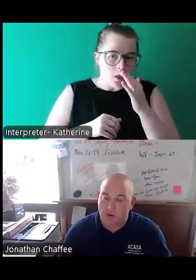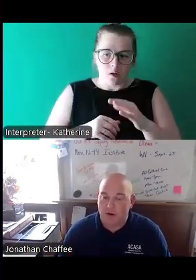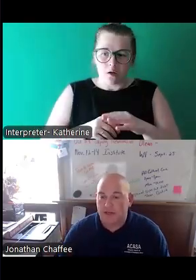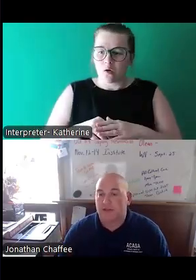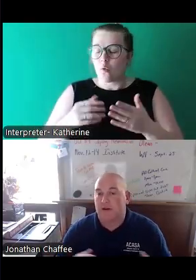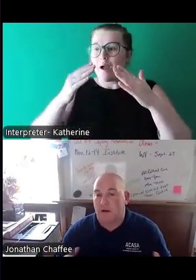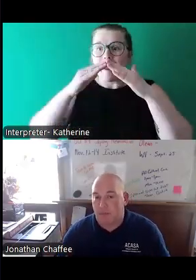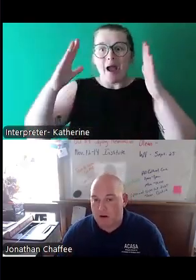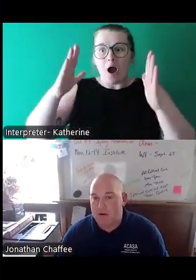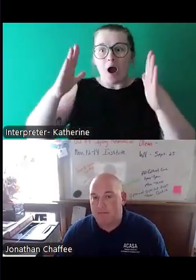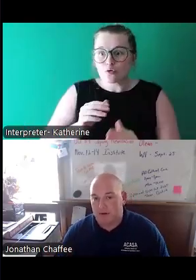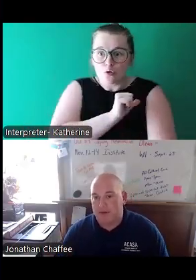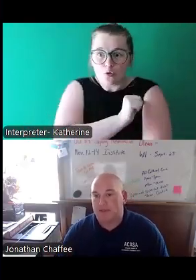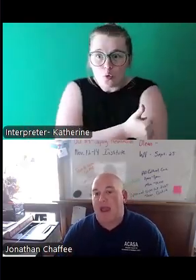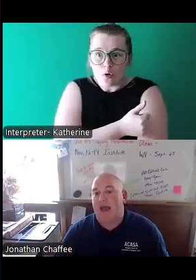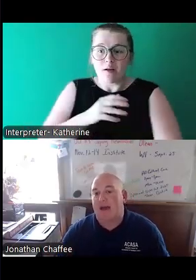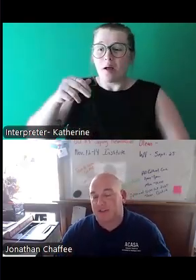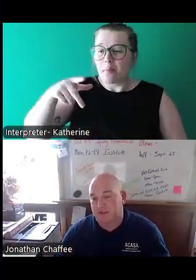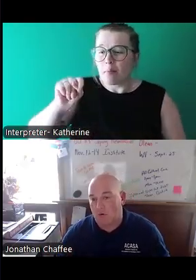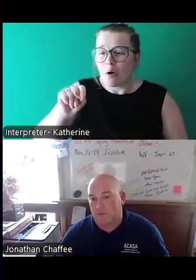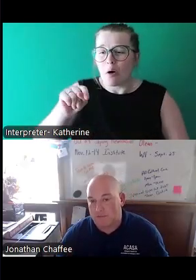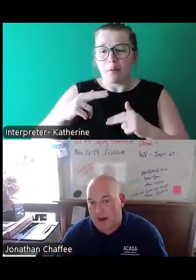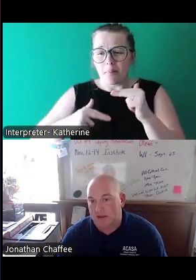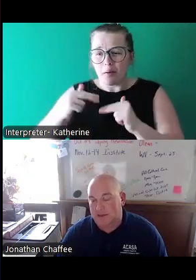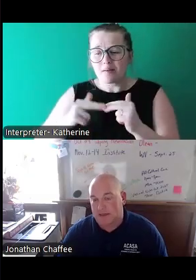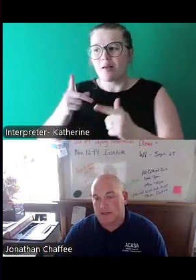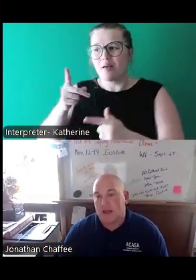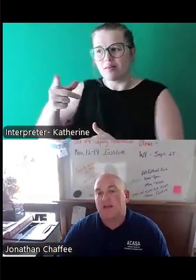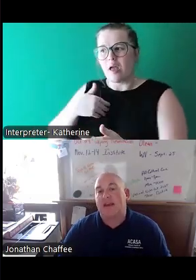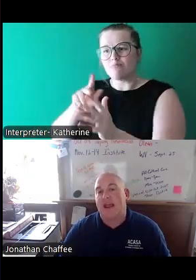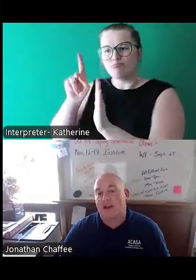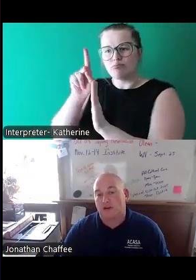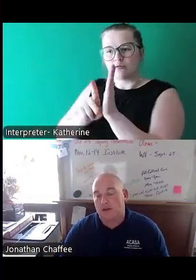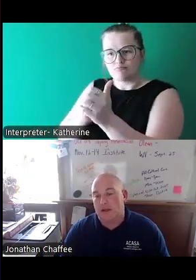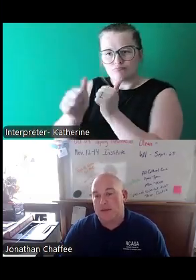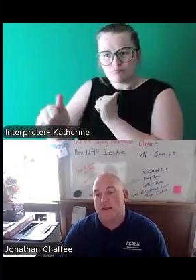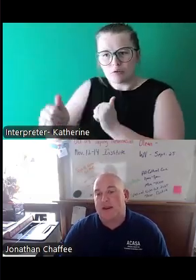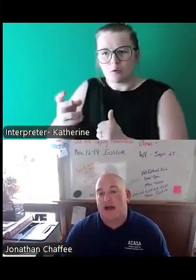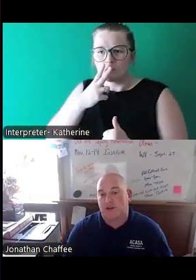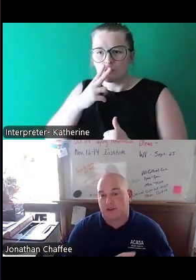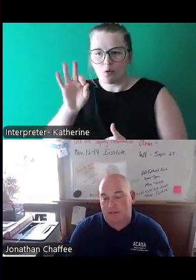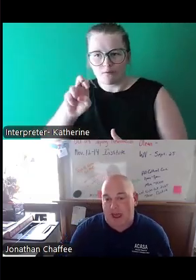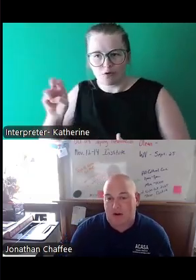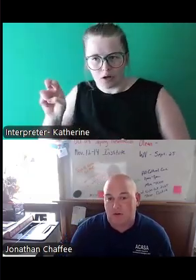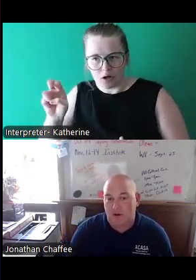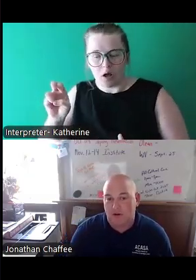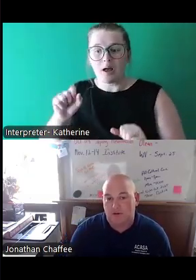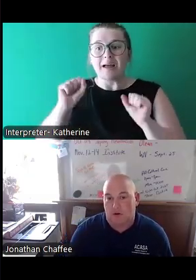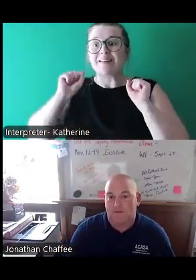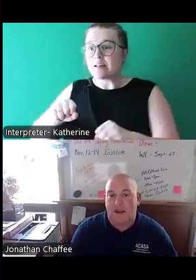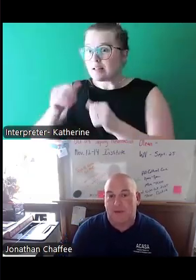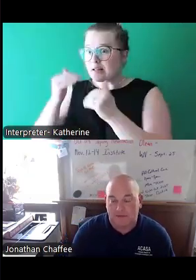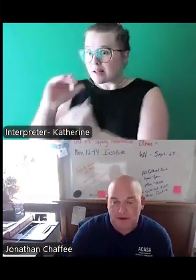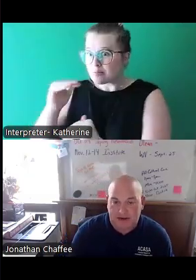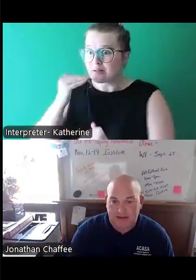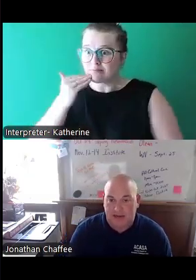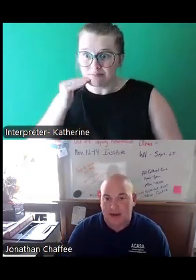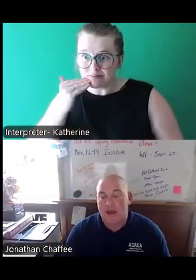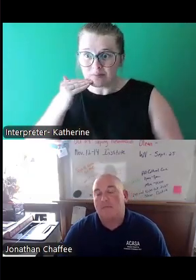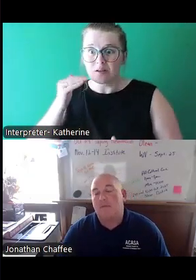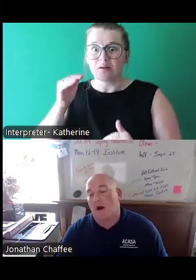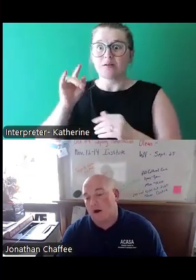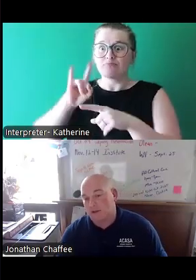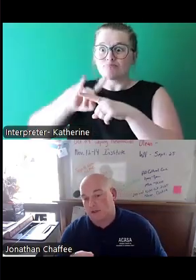housing authorities, apartment buildings pass smoke-free policies, they can actually limit not just tobacco use or vaping of